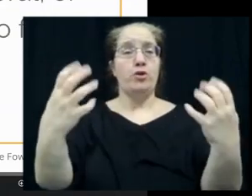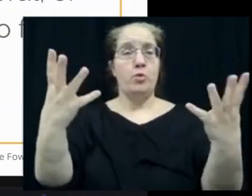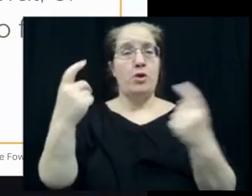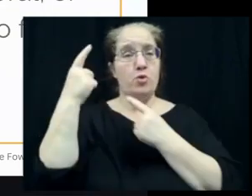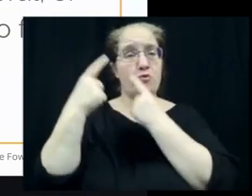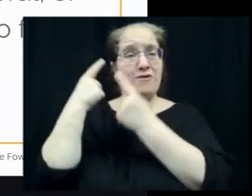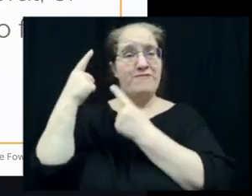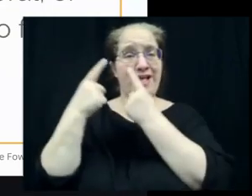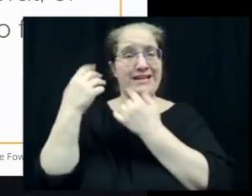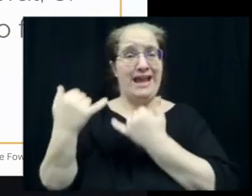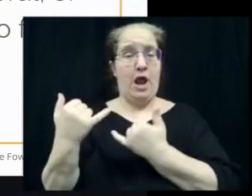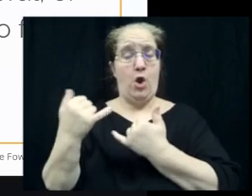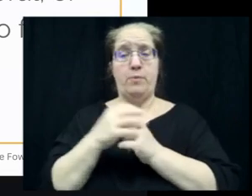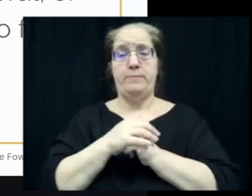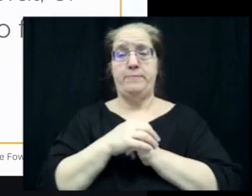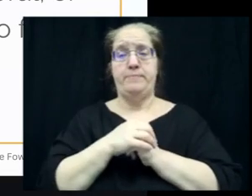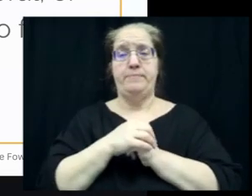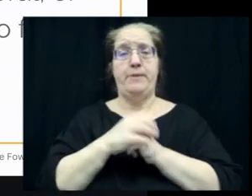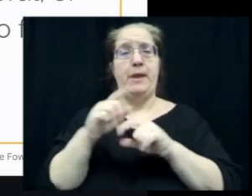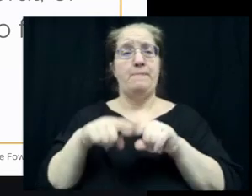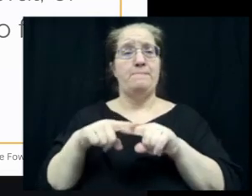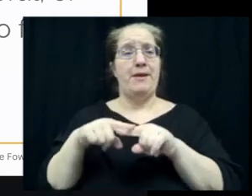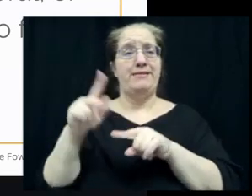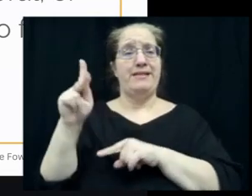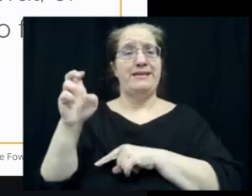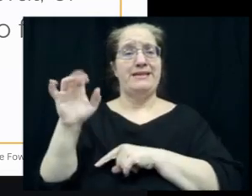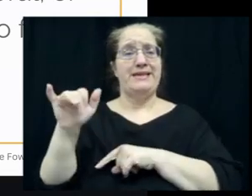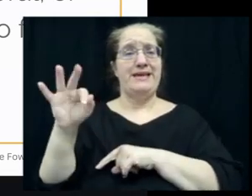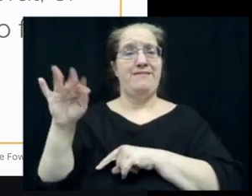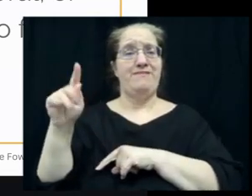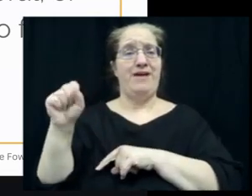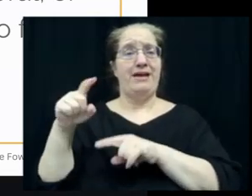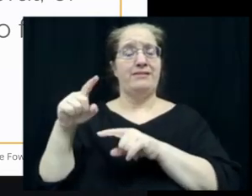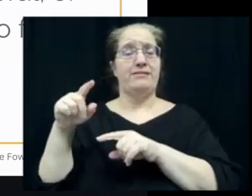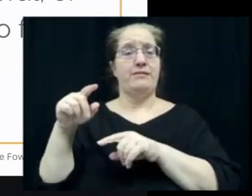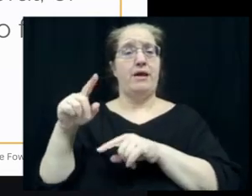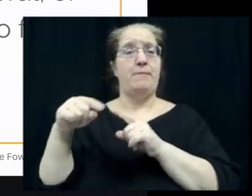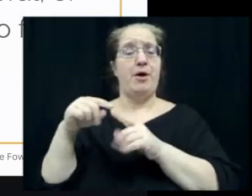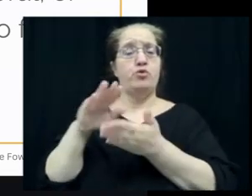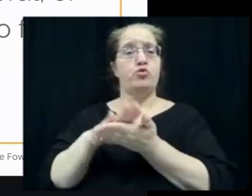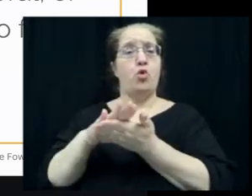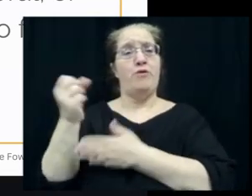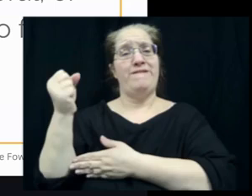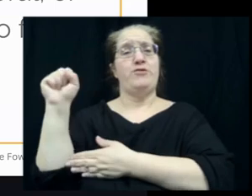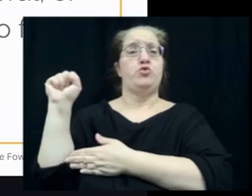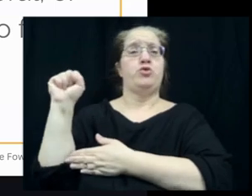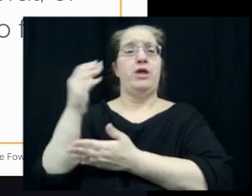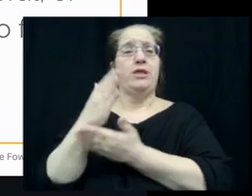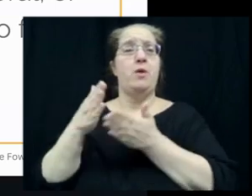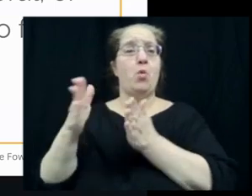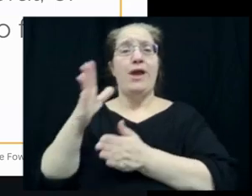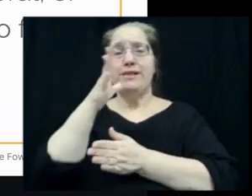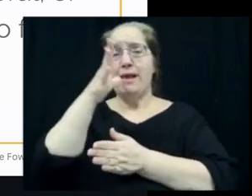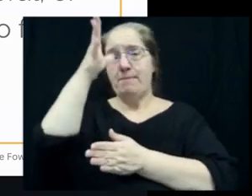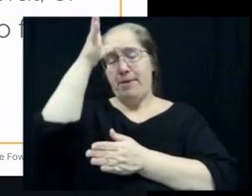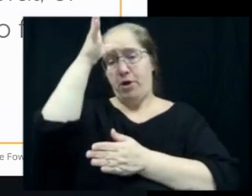now, based on the key facts that you learned about school refusal and some ways that, as a parent, you may